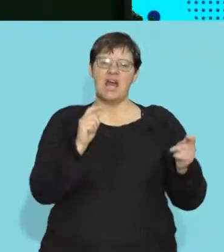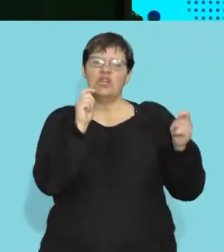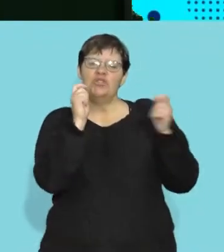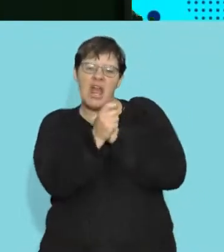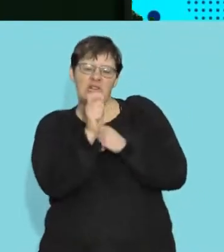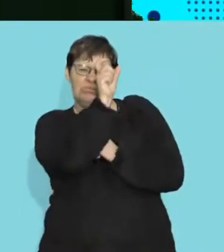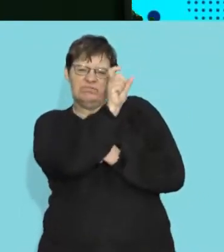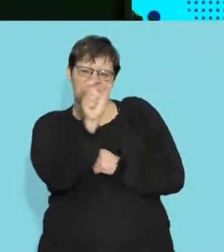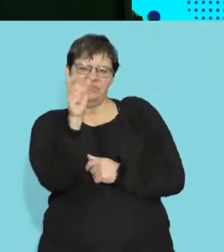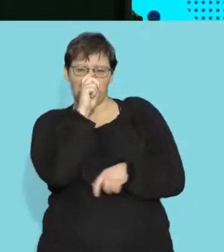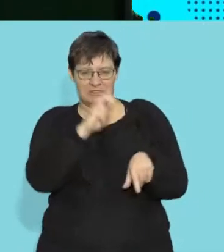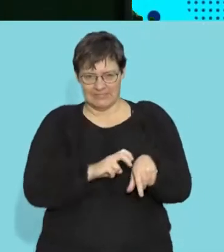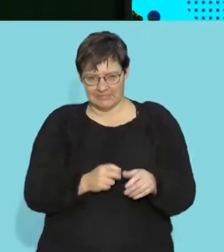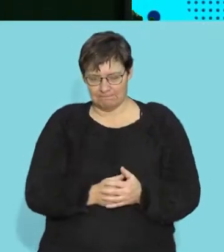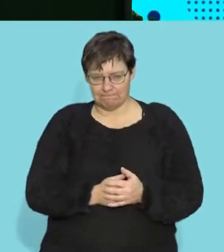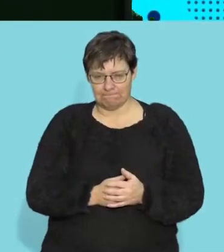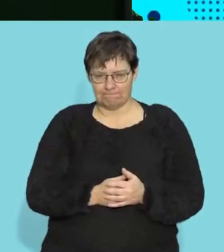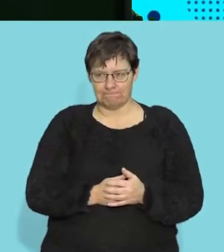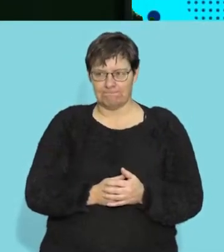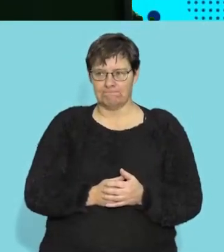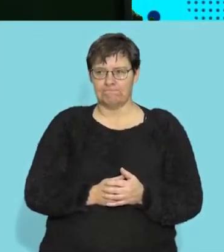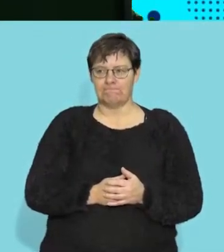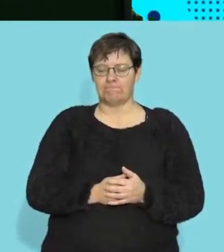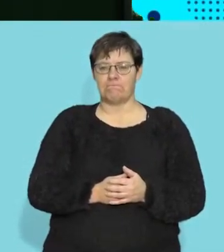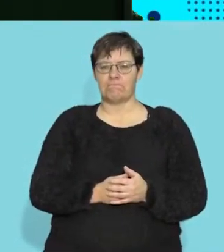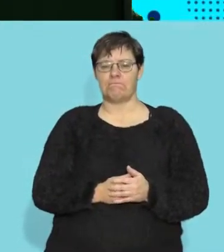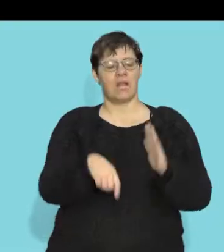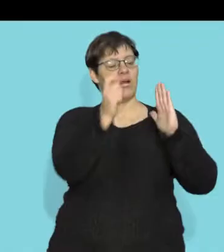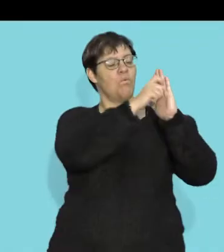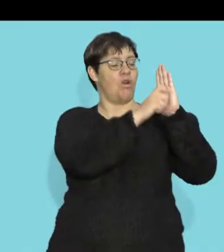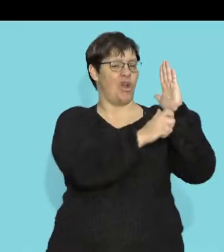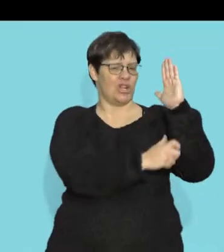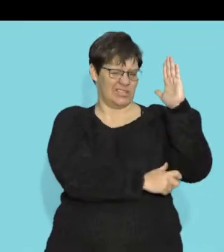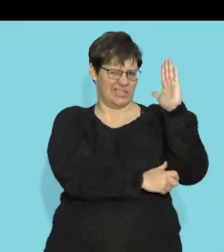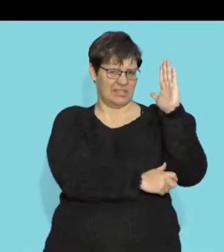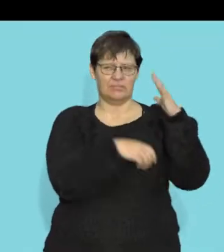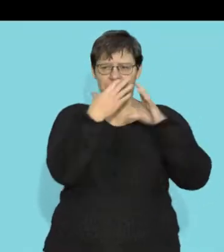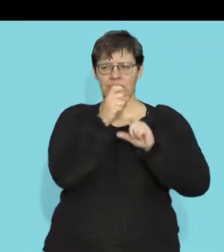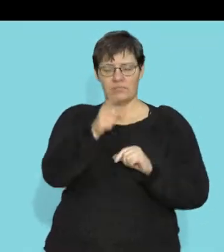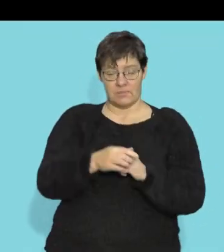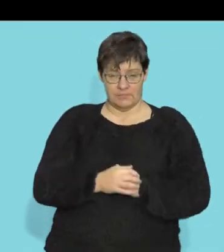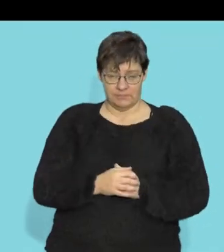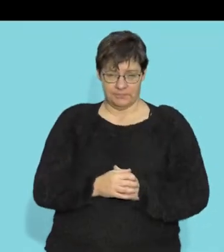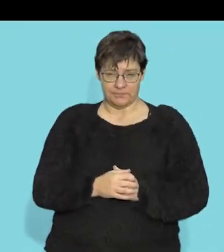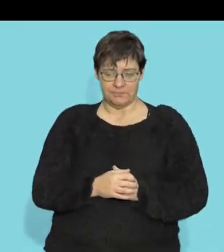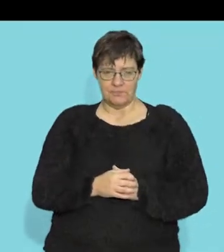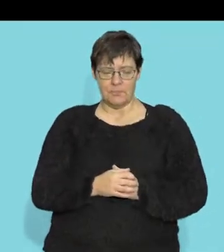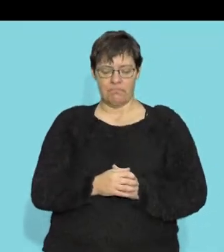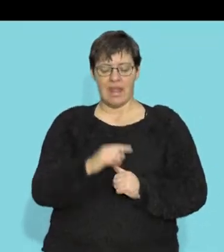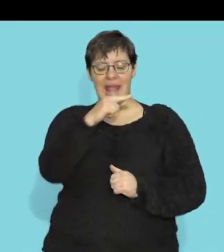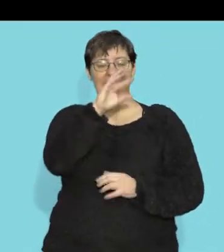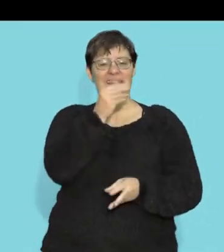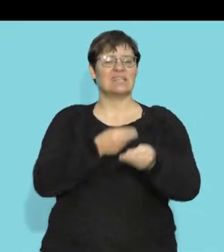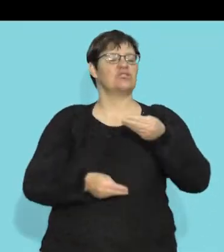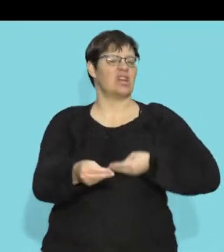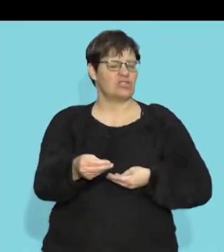we need. I'm going to go back to the terminology that's there. When it comes to a gaseous exchange, when it comes to